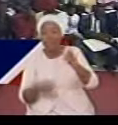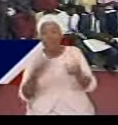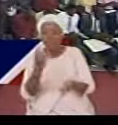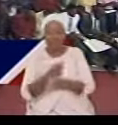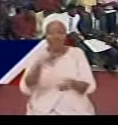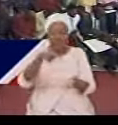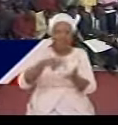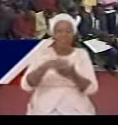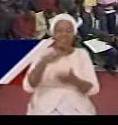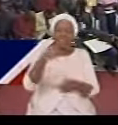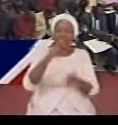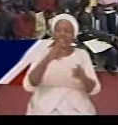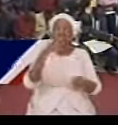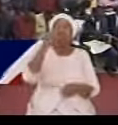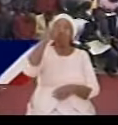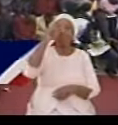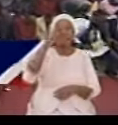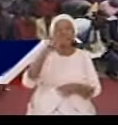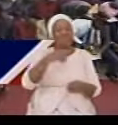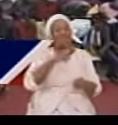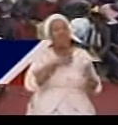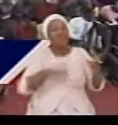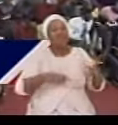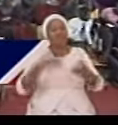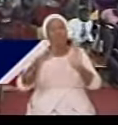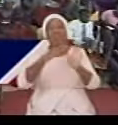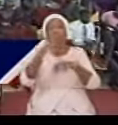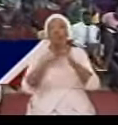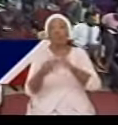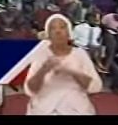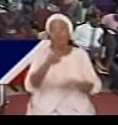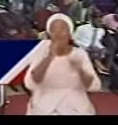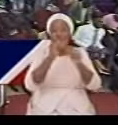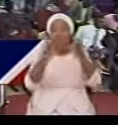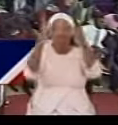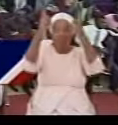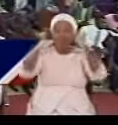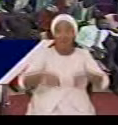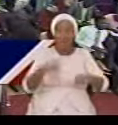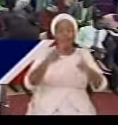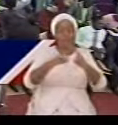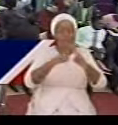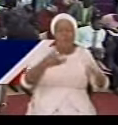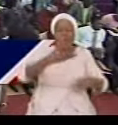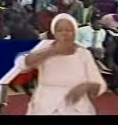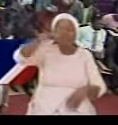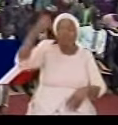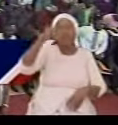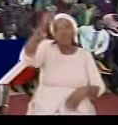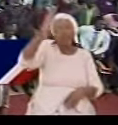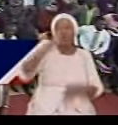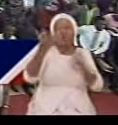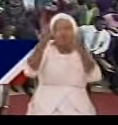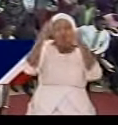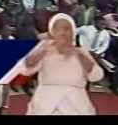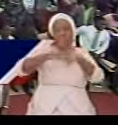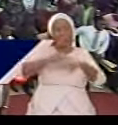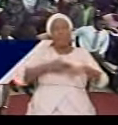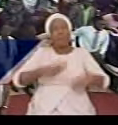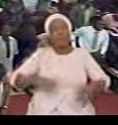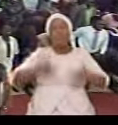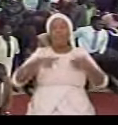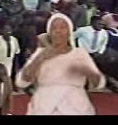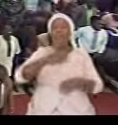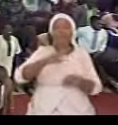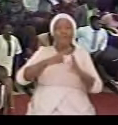rise up and tell him, let those blessings come. The very best of God. The very